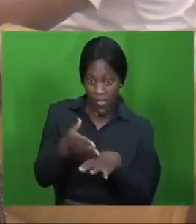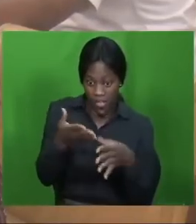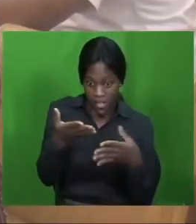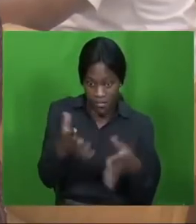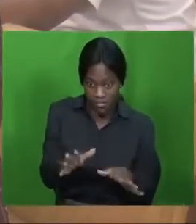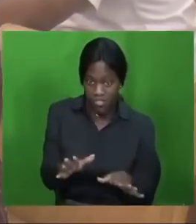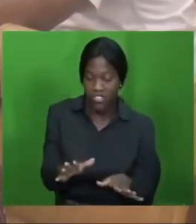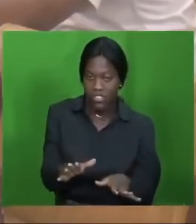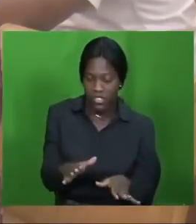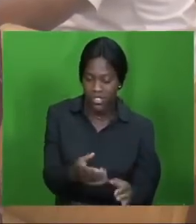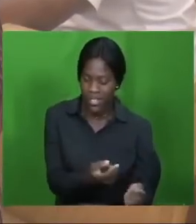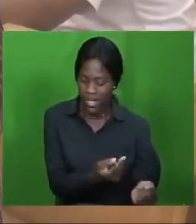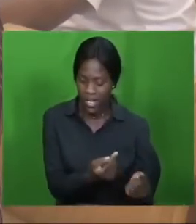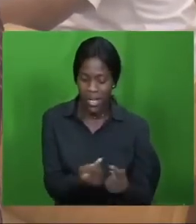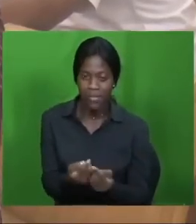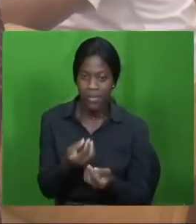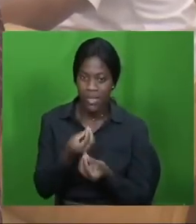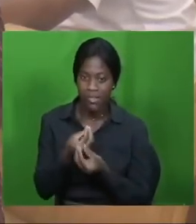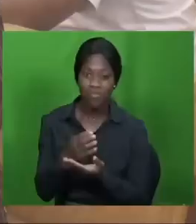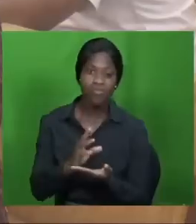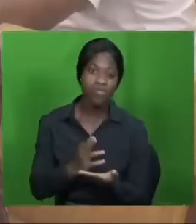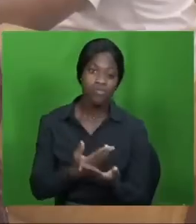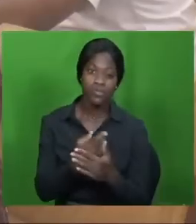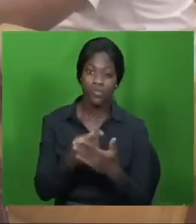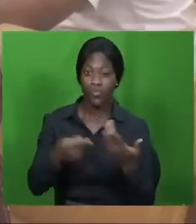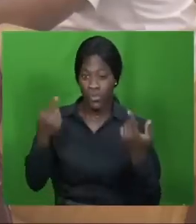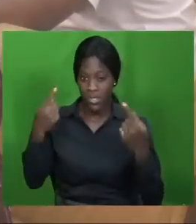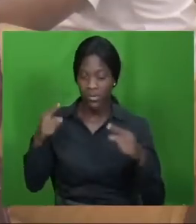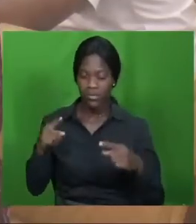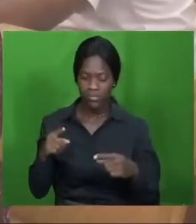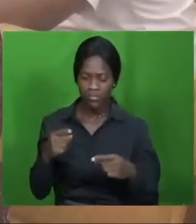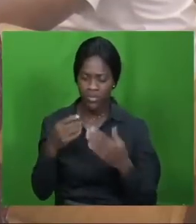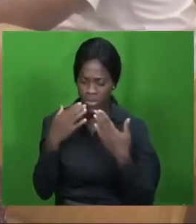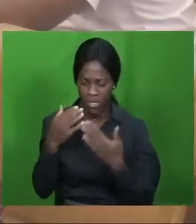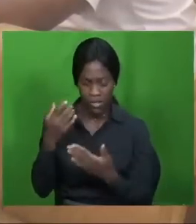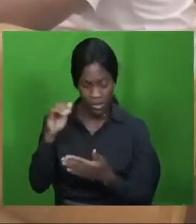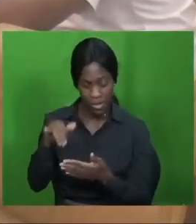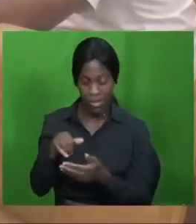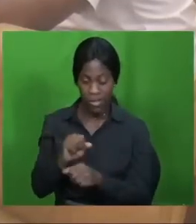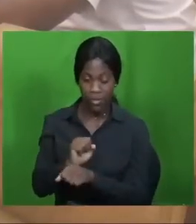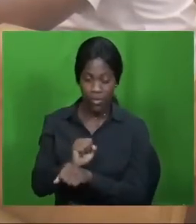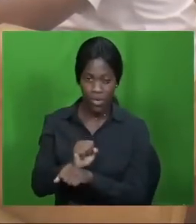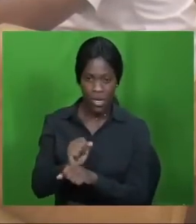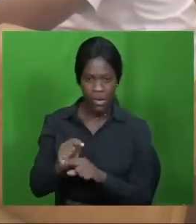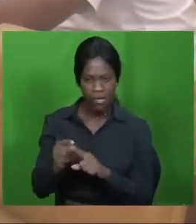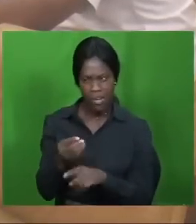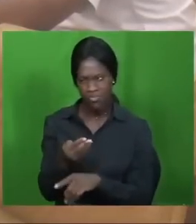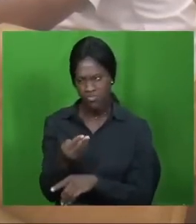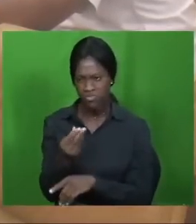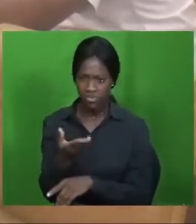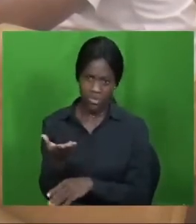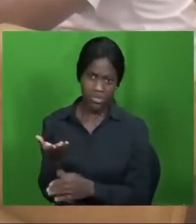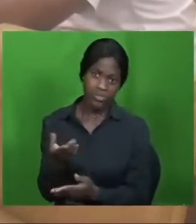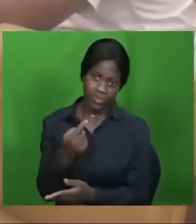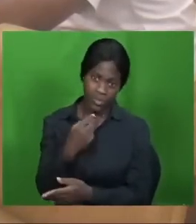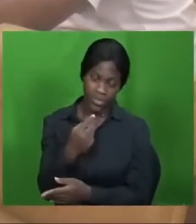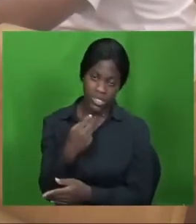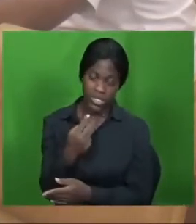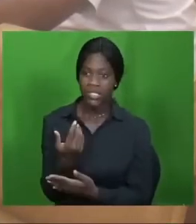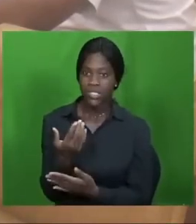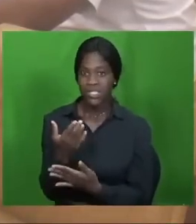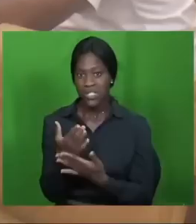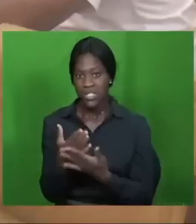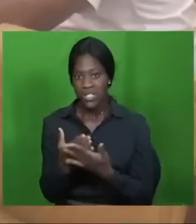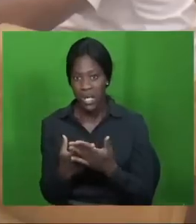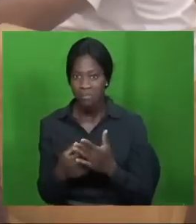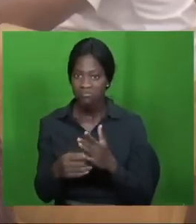also trying to brief us again. We thank him for that transparency. But I have some few observations to make. One or two are negative and one or two are